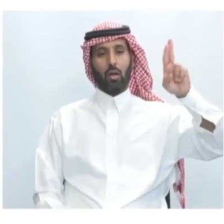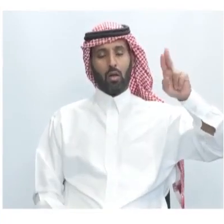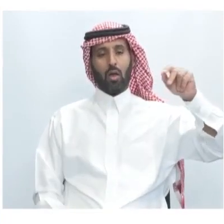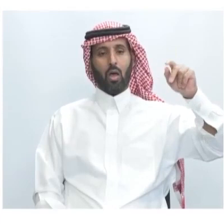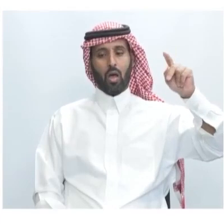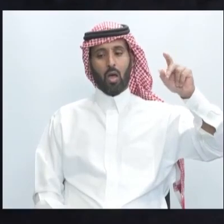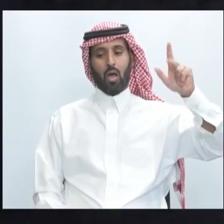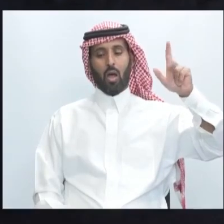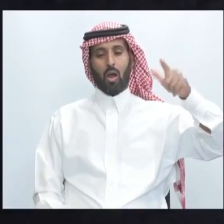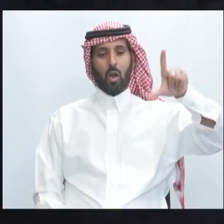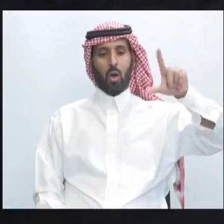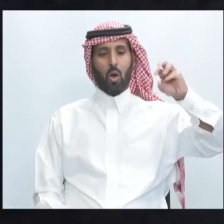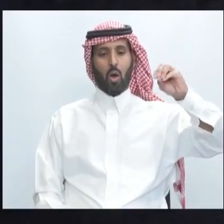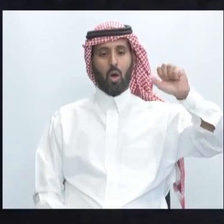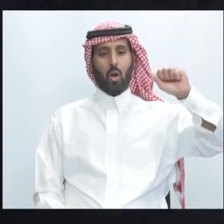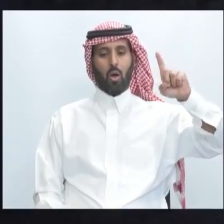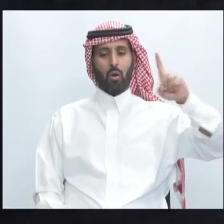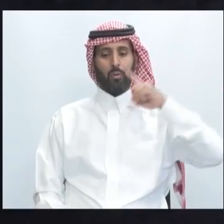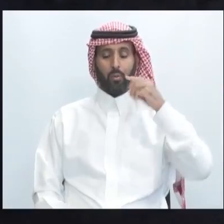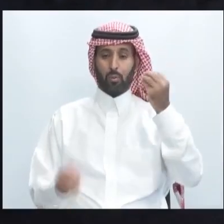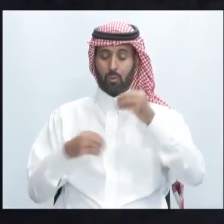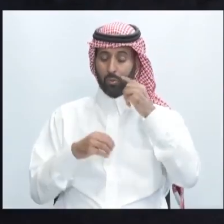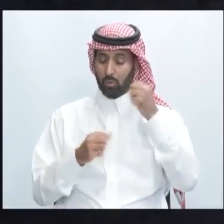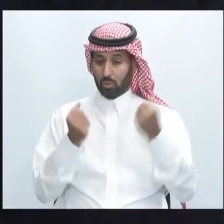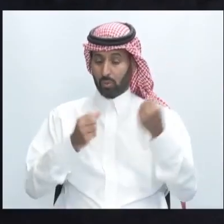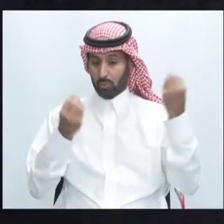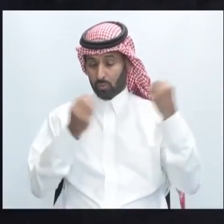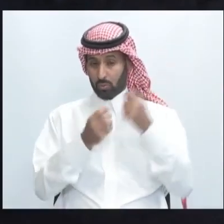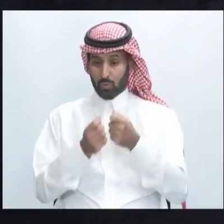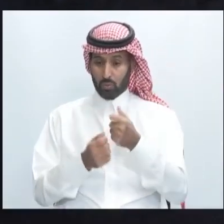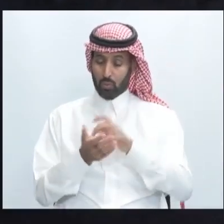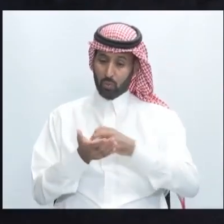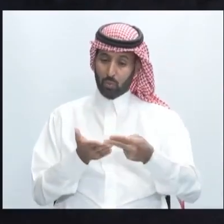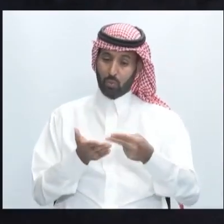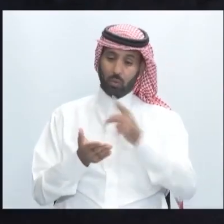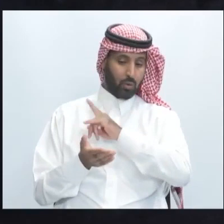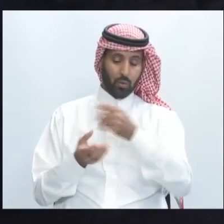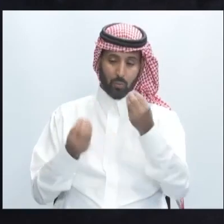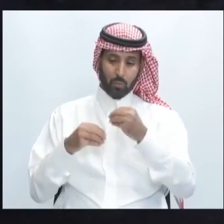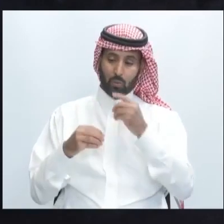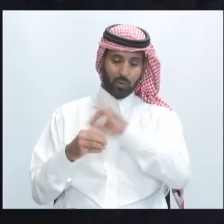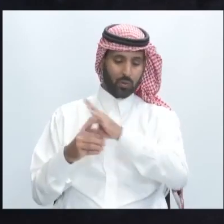a truckload of money last summer. It doesn't mean that we earned a truck full of money. No, this is